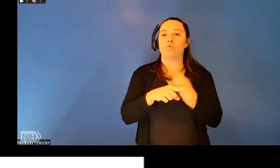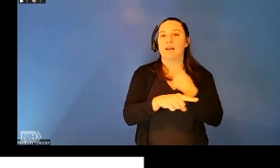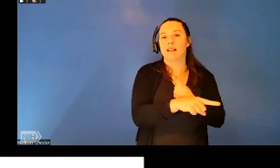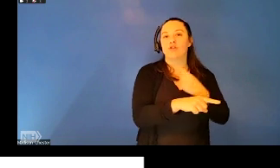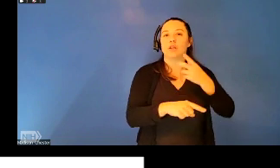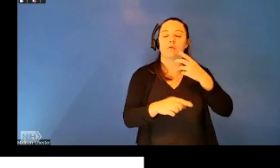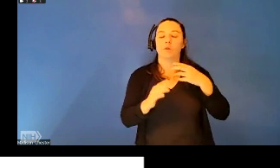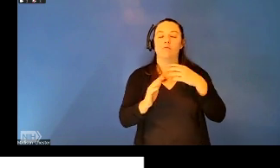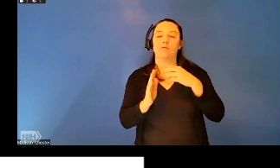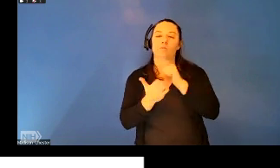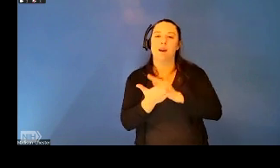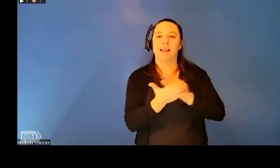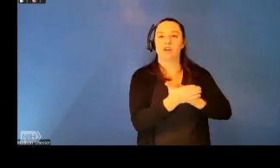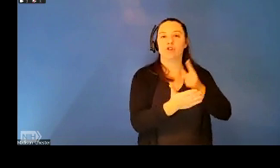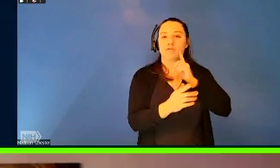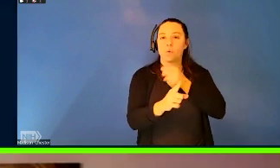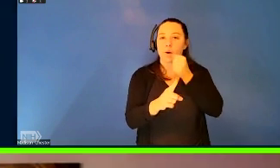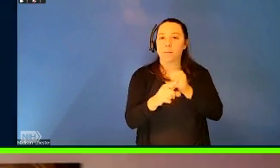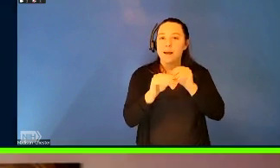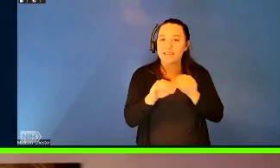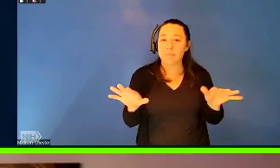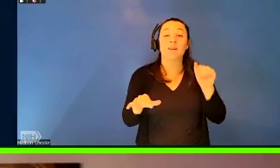and I look forward to your questions. Thank you very much.